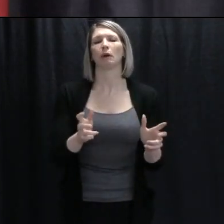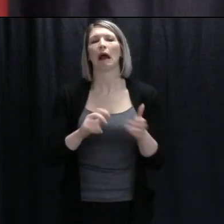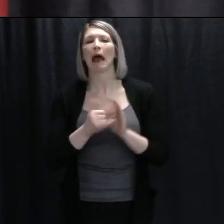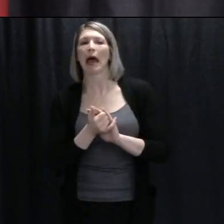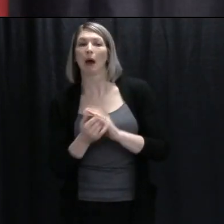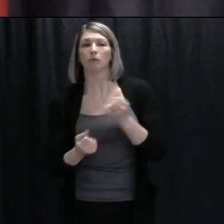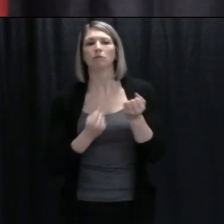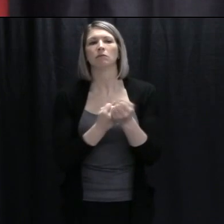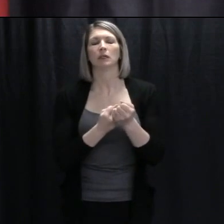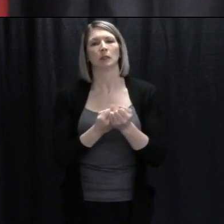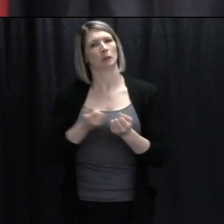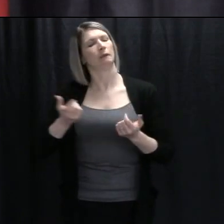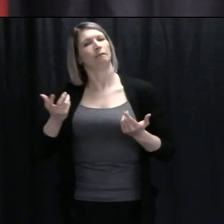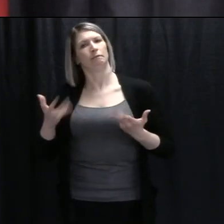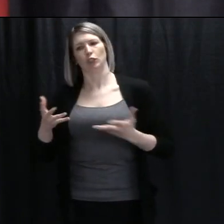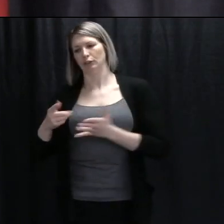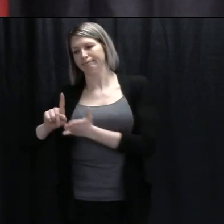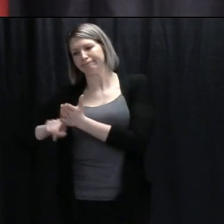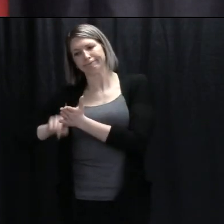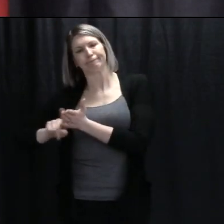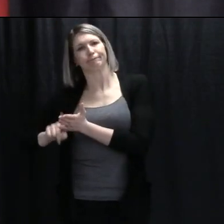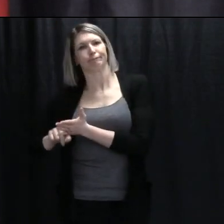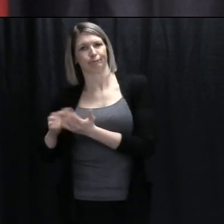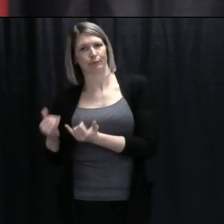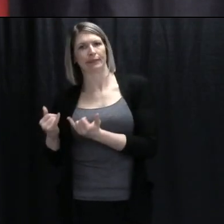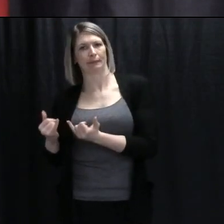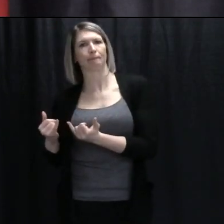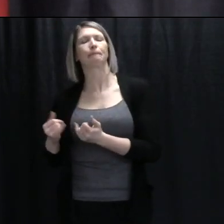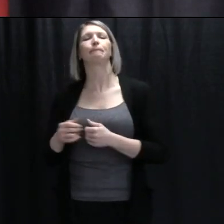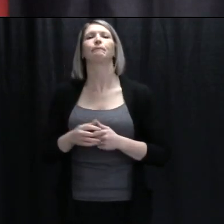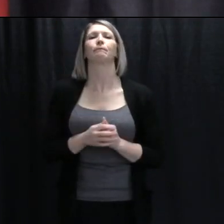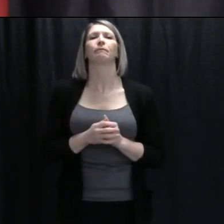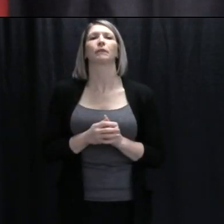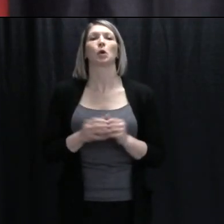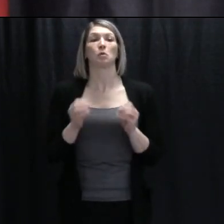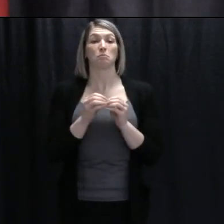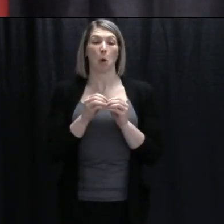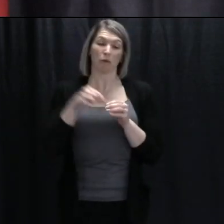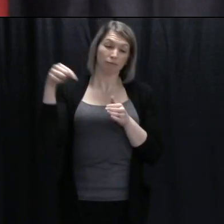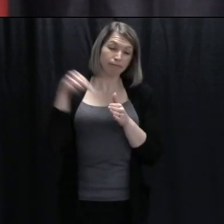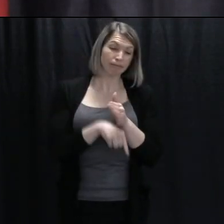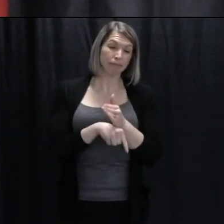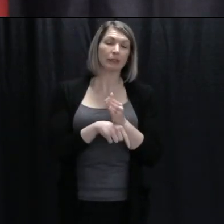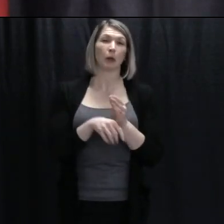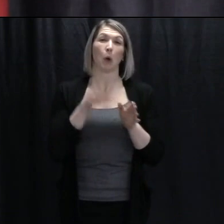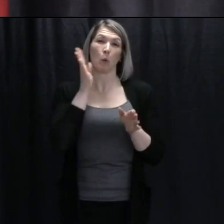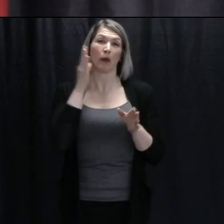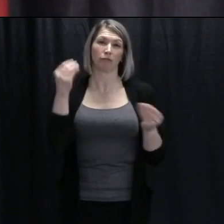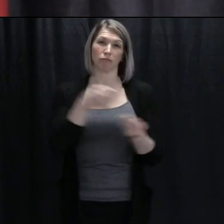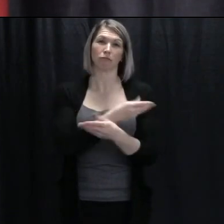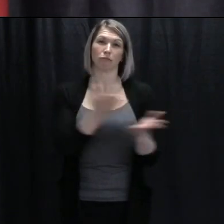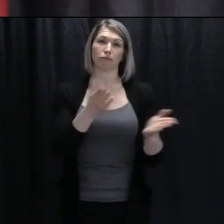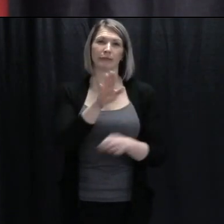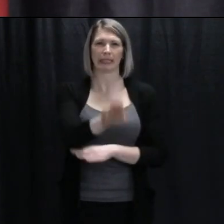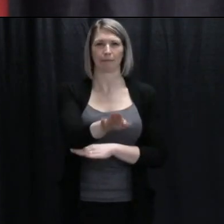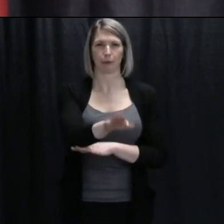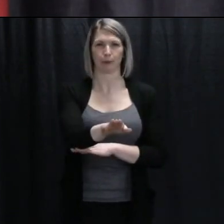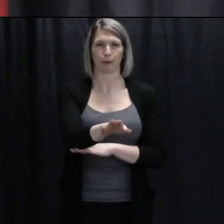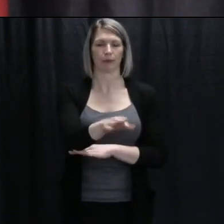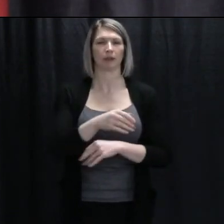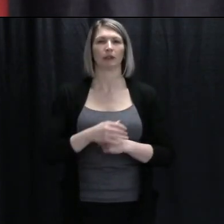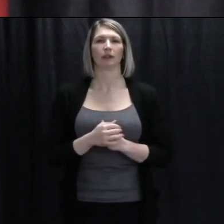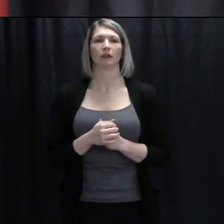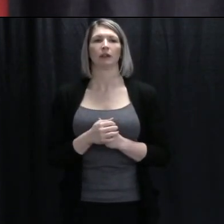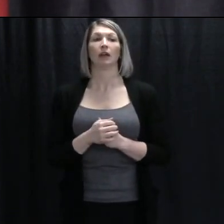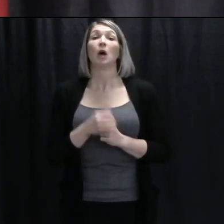districts will be providing further detailed information on these plans this afternoon. If at some point school resumes,